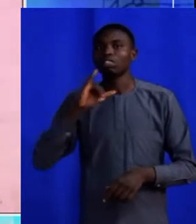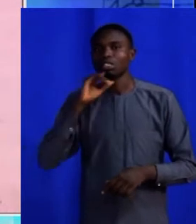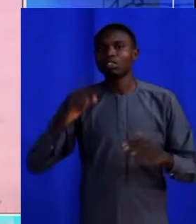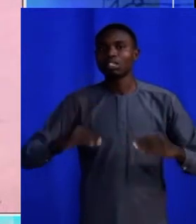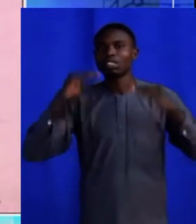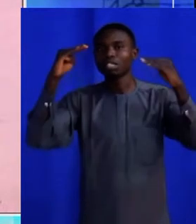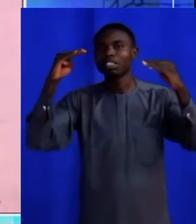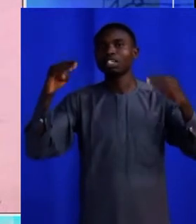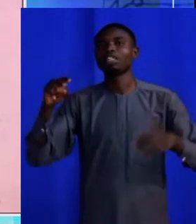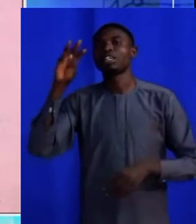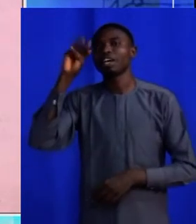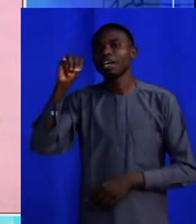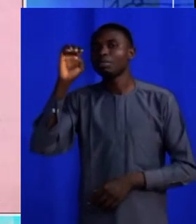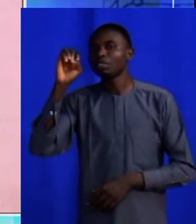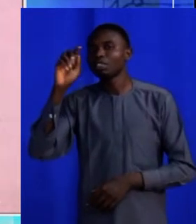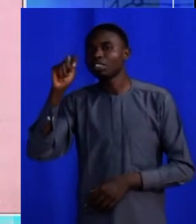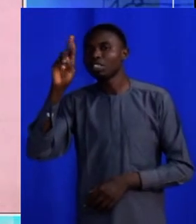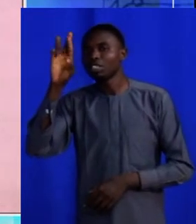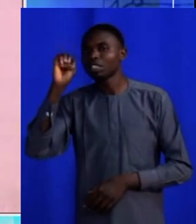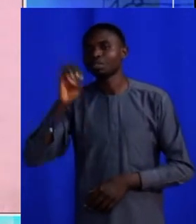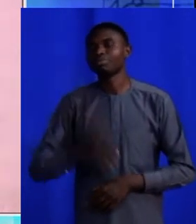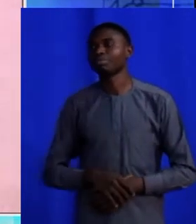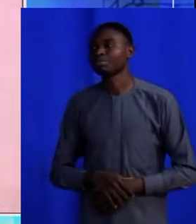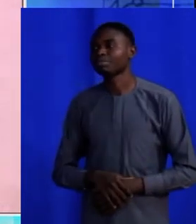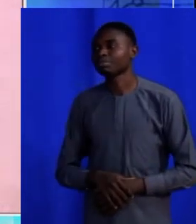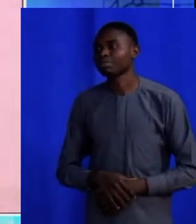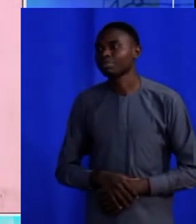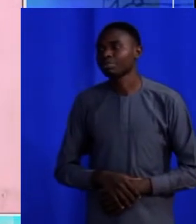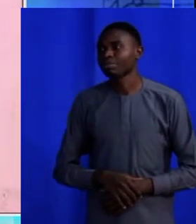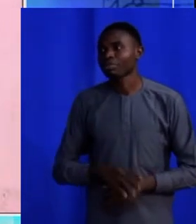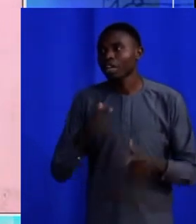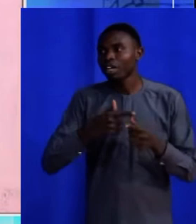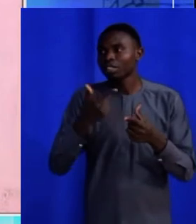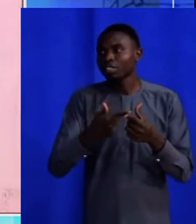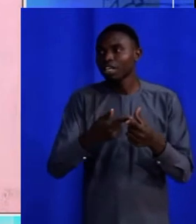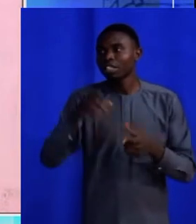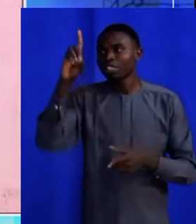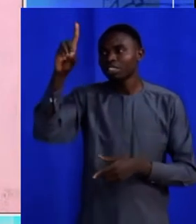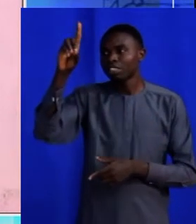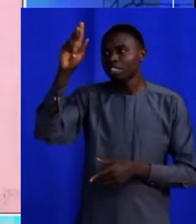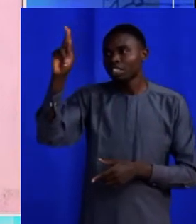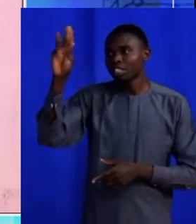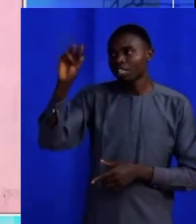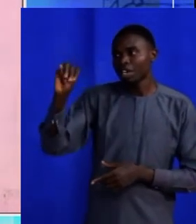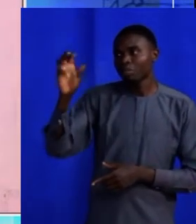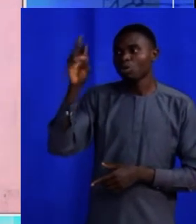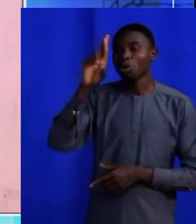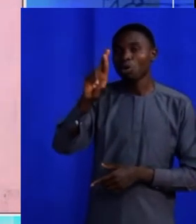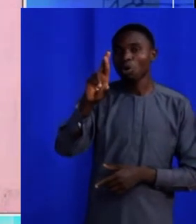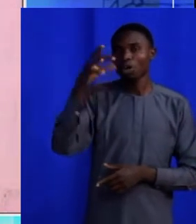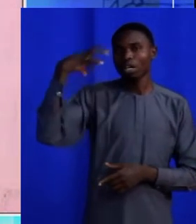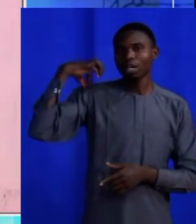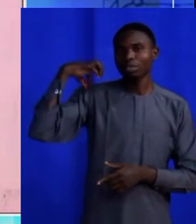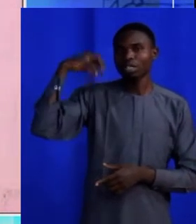So what animals provide mainly meat? We know them. We have cows or cattle,